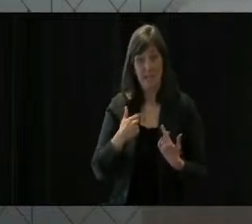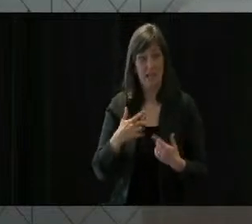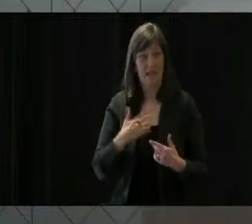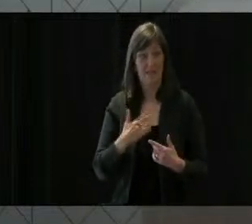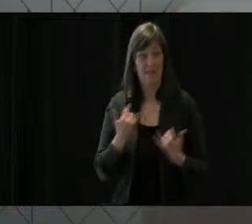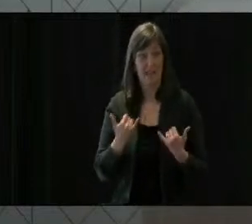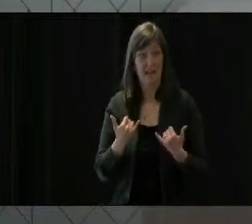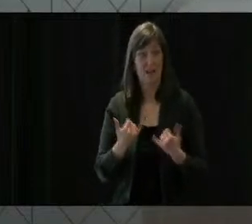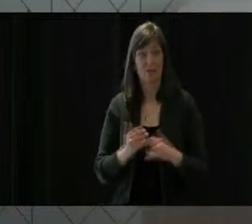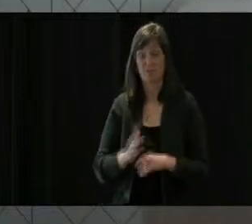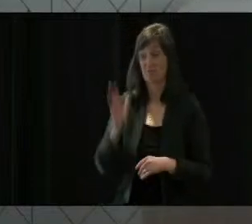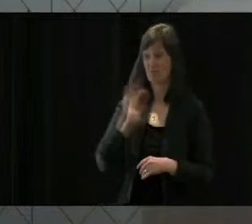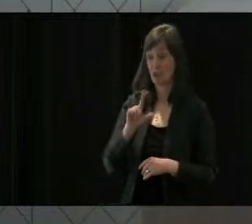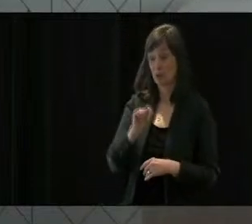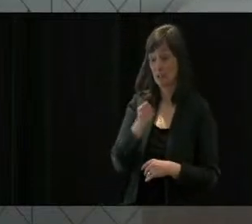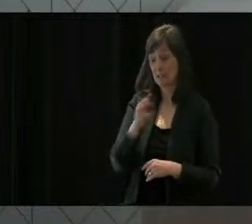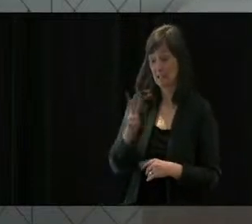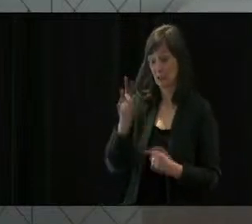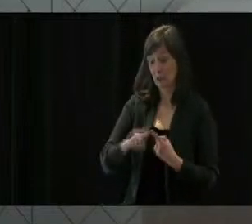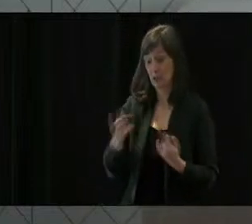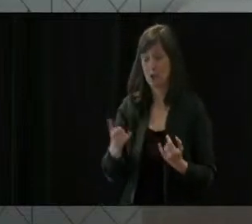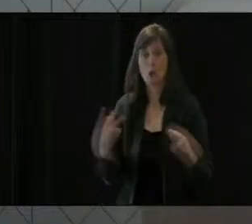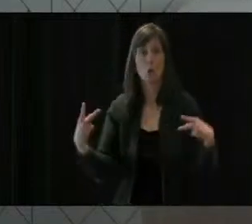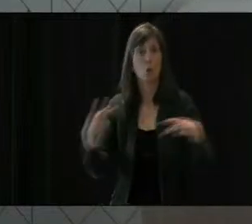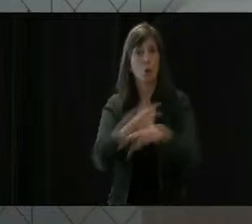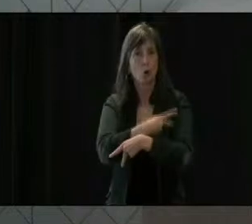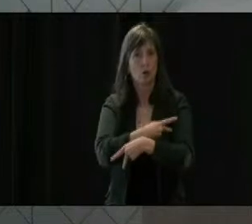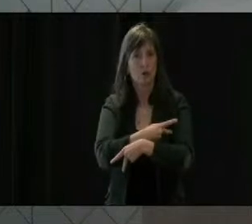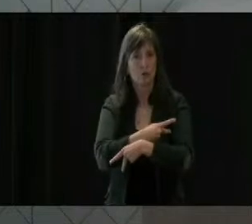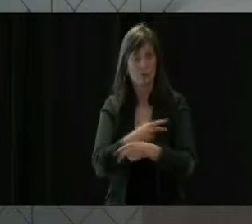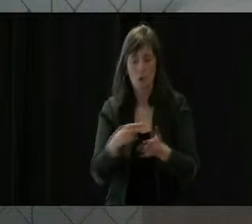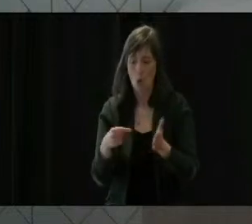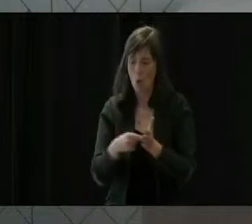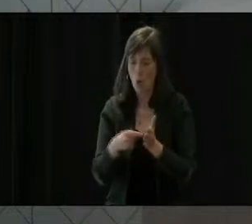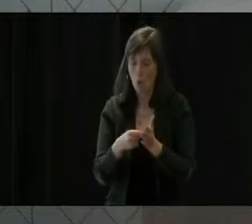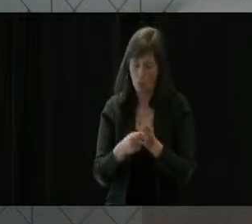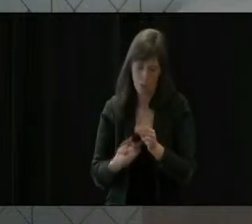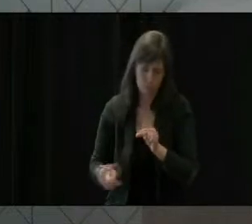in 2016. We've racked up a lot more debt.